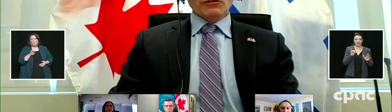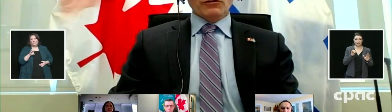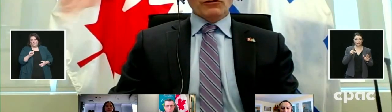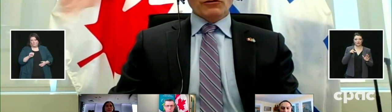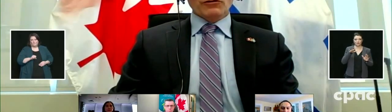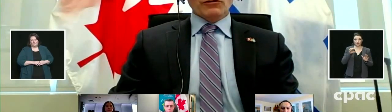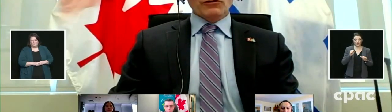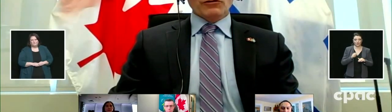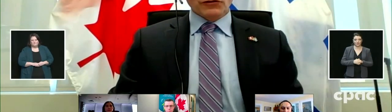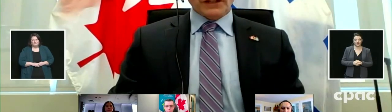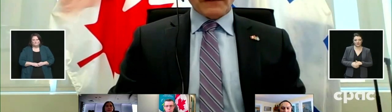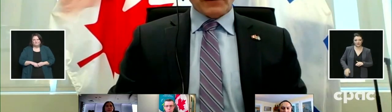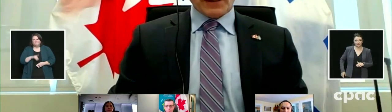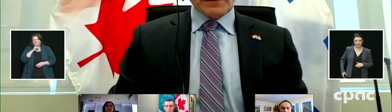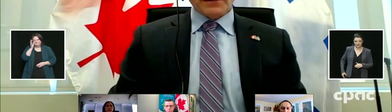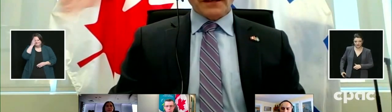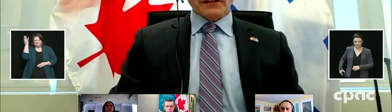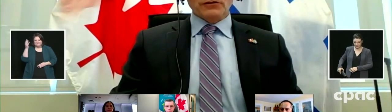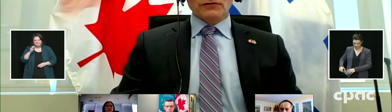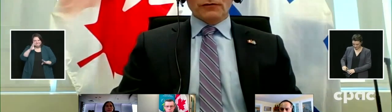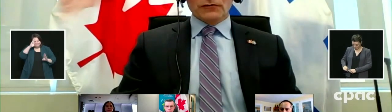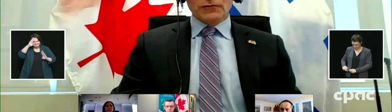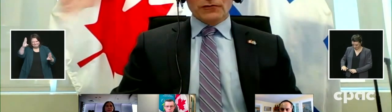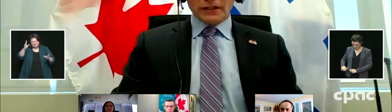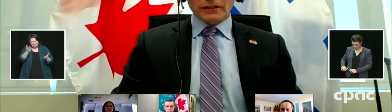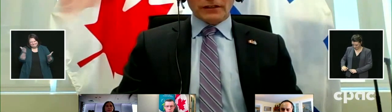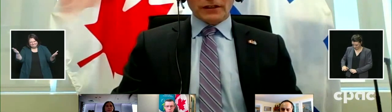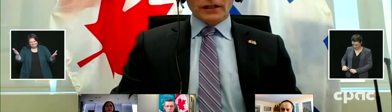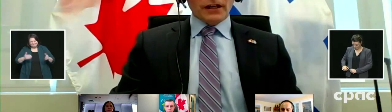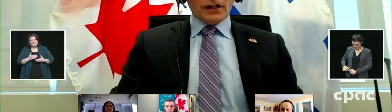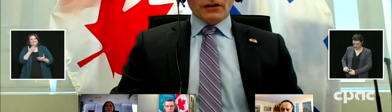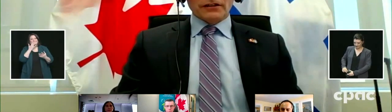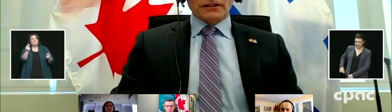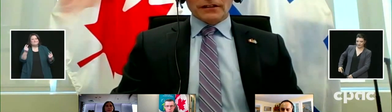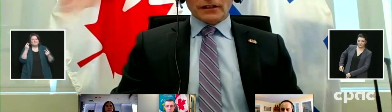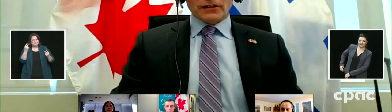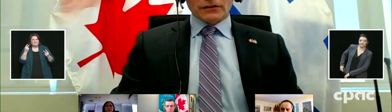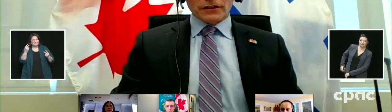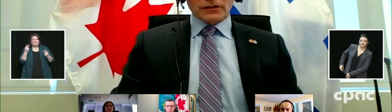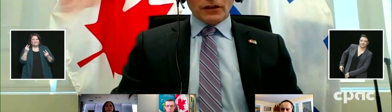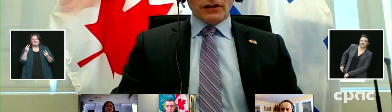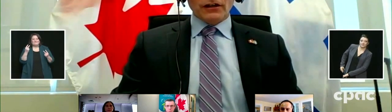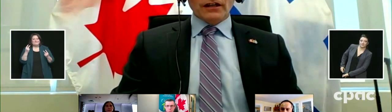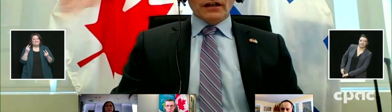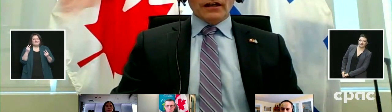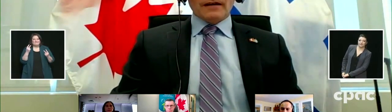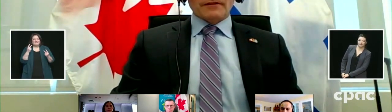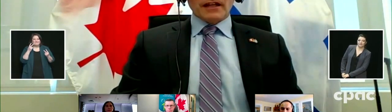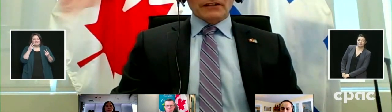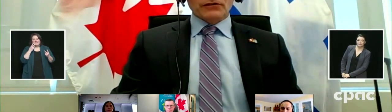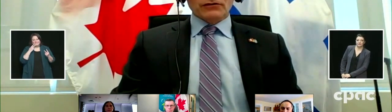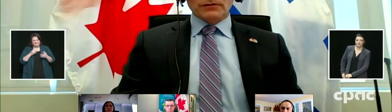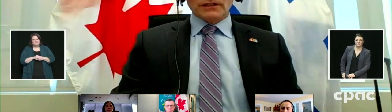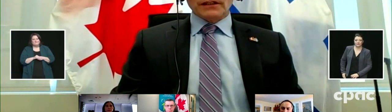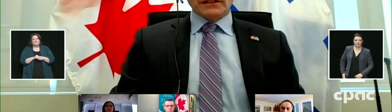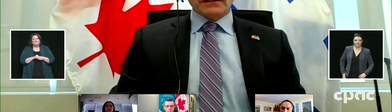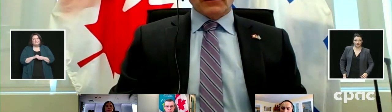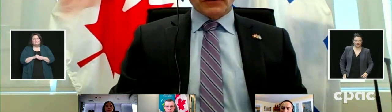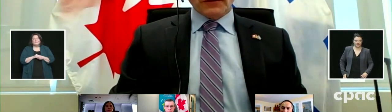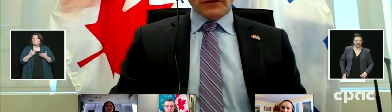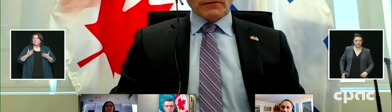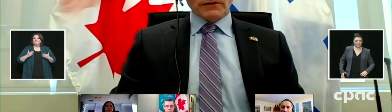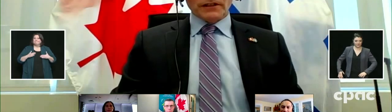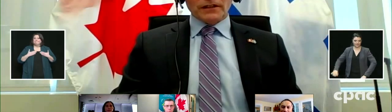Bonjour tout le monde. Good afternoon, everyone. Thank you for joining us on this call. I'm delighted to be